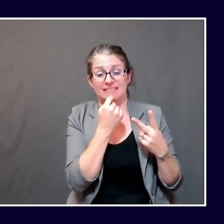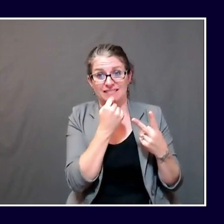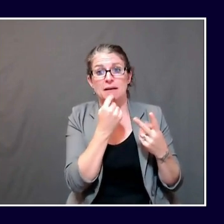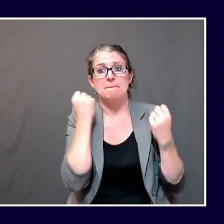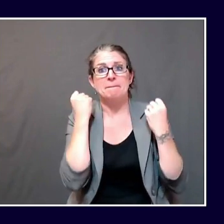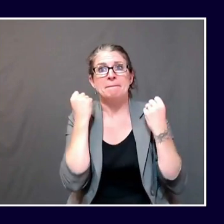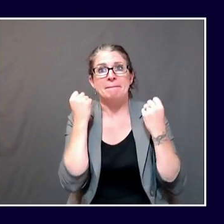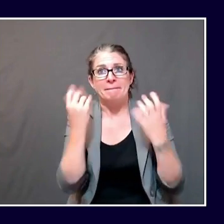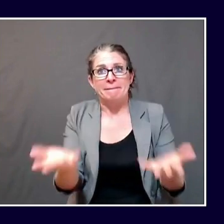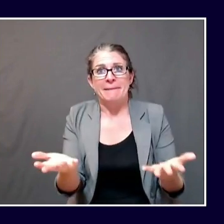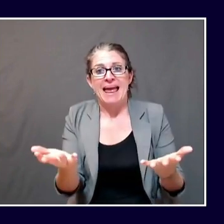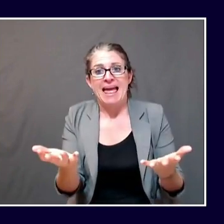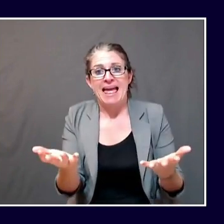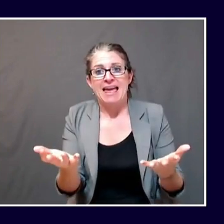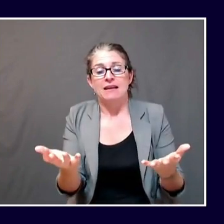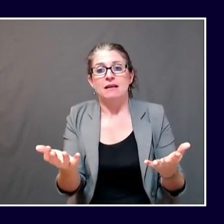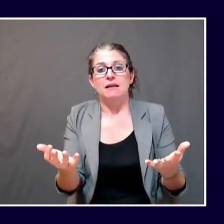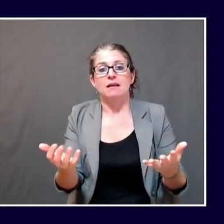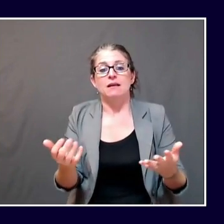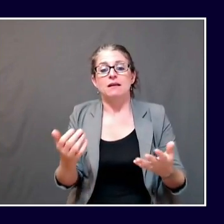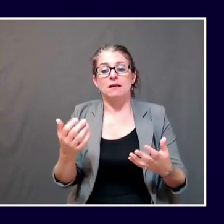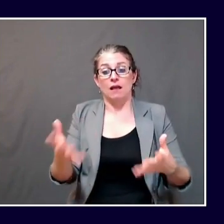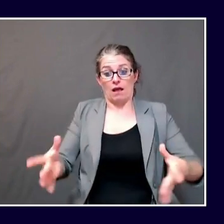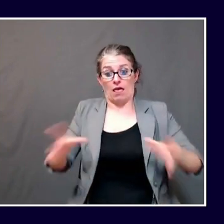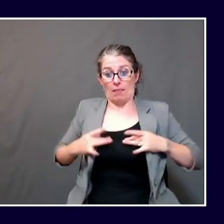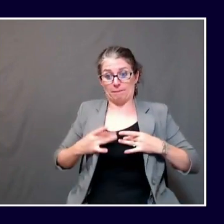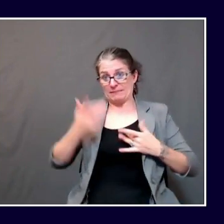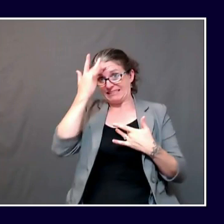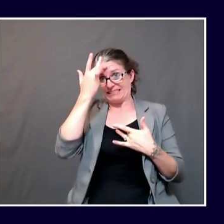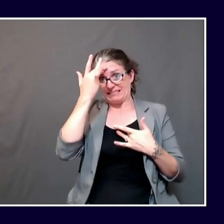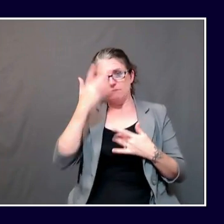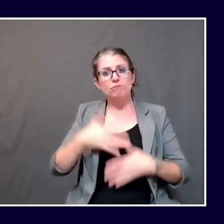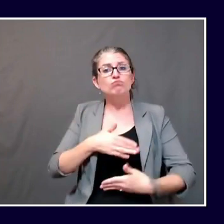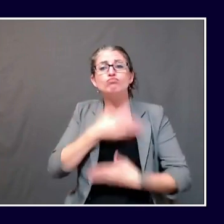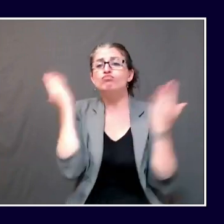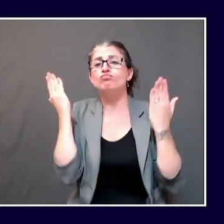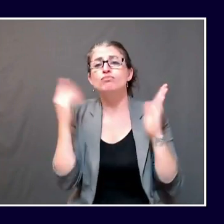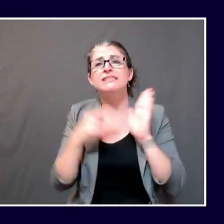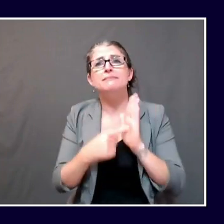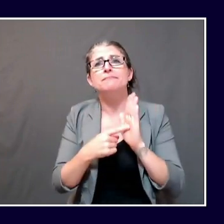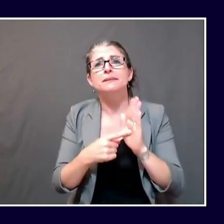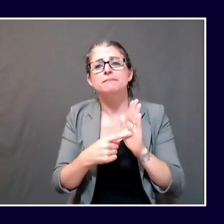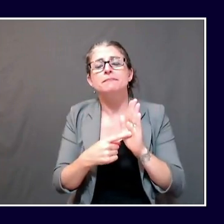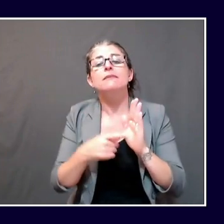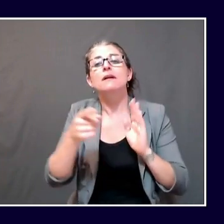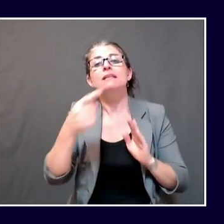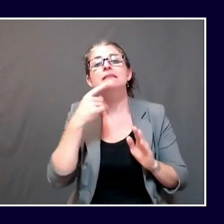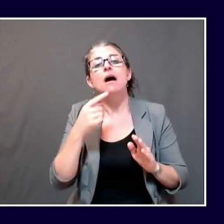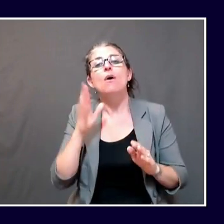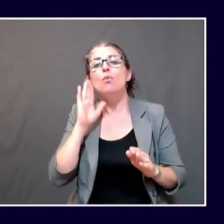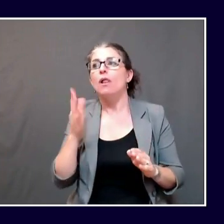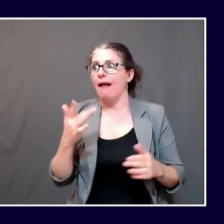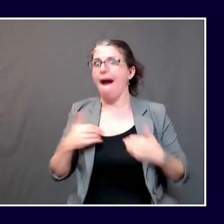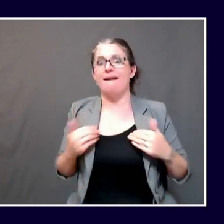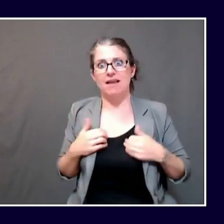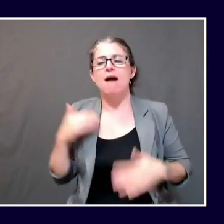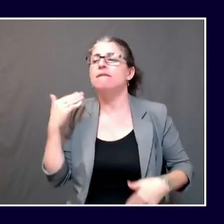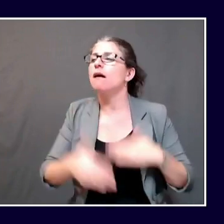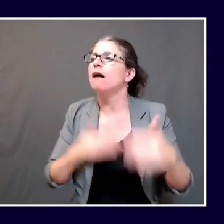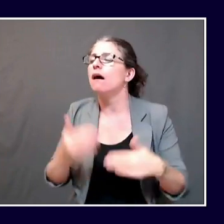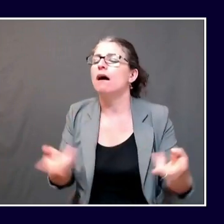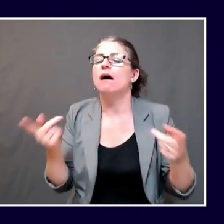Okay, as to the former question, Joe, what it really tells us is that it tells us that we are diagnosing